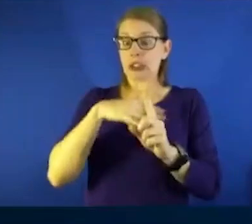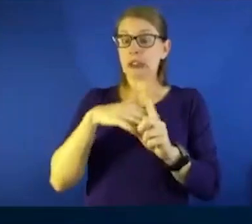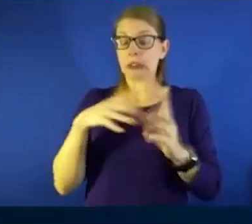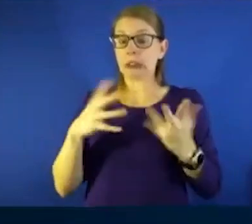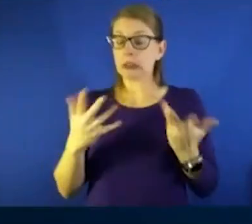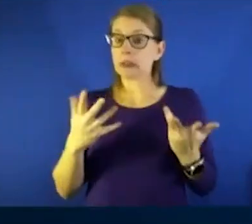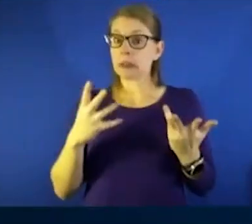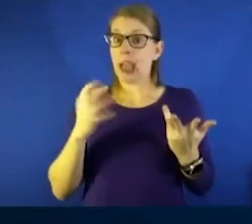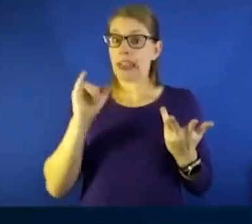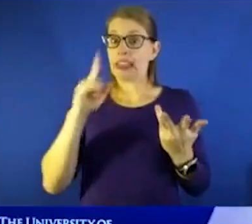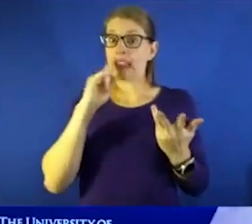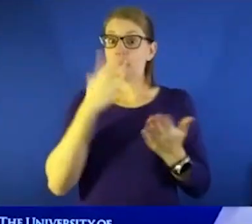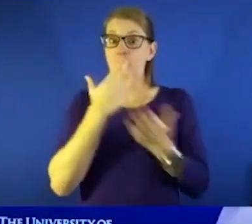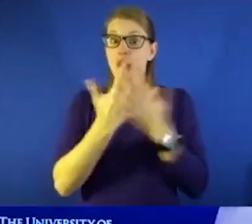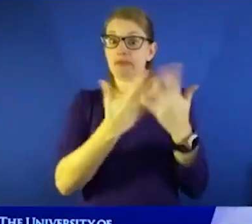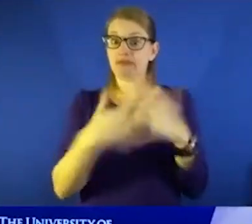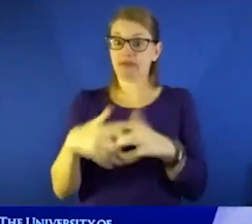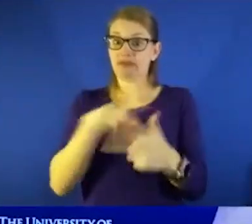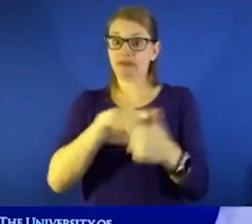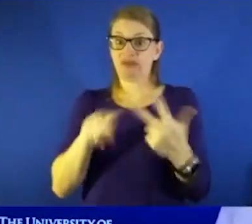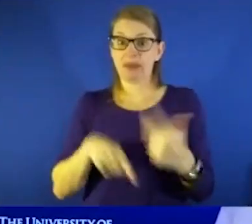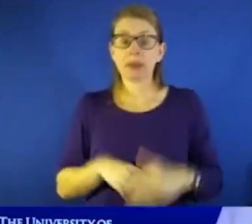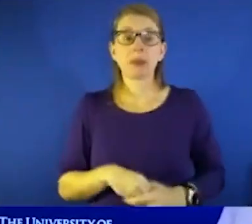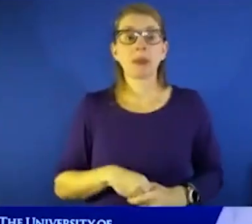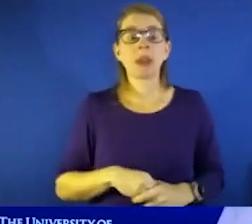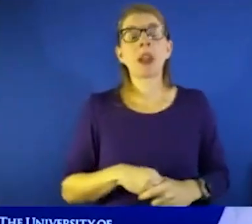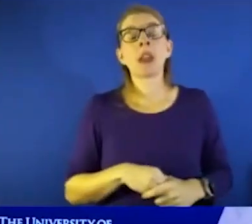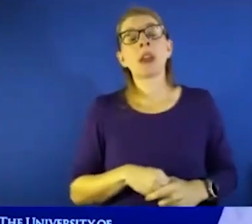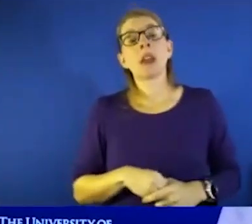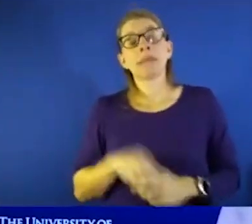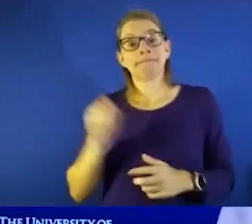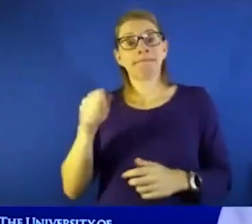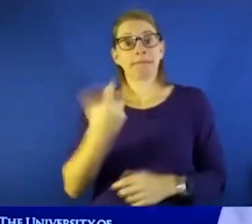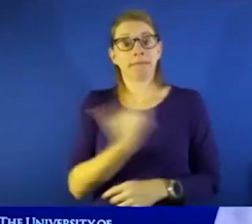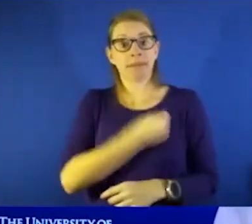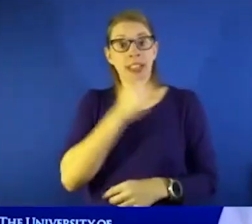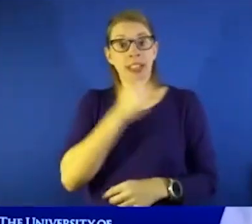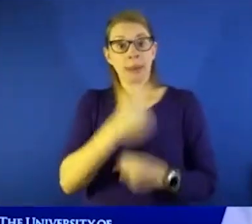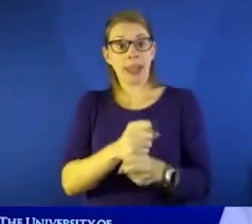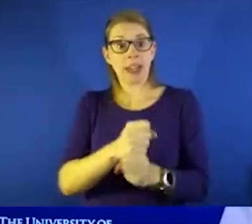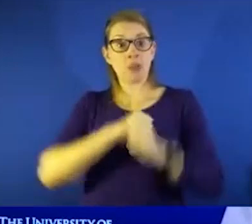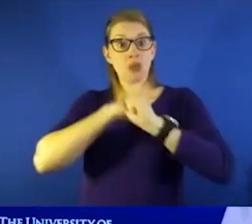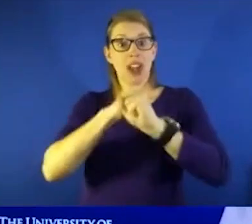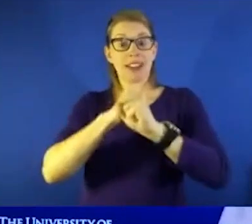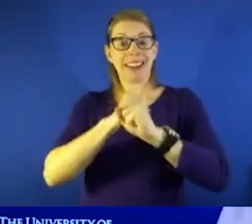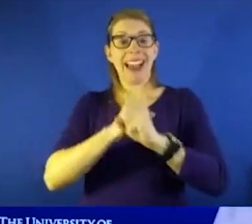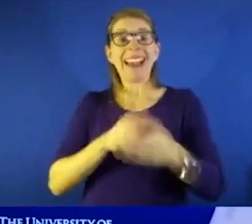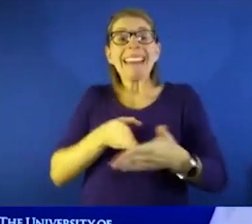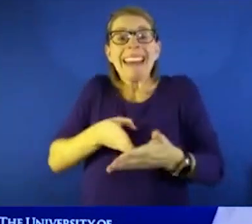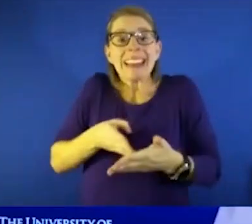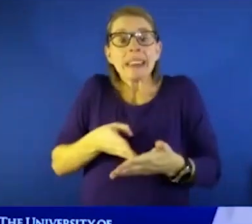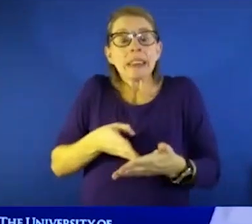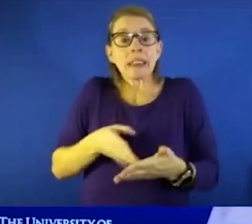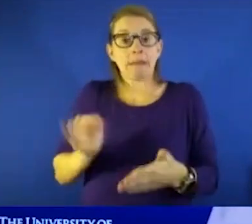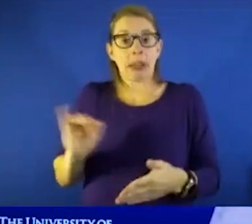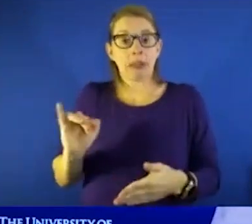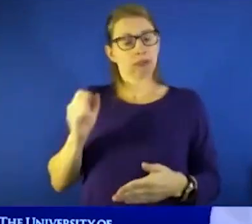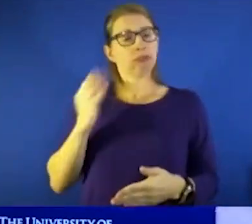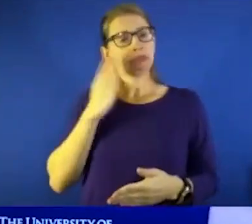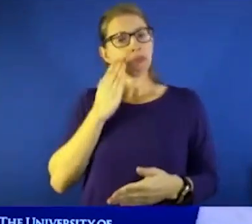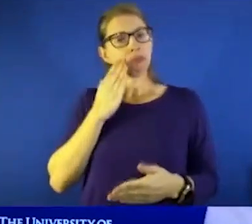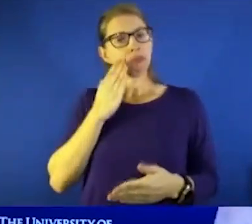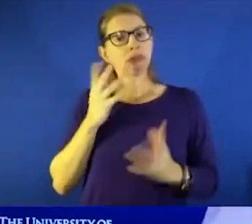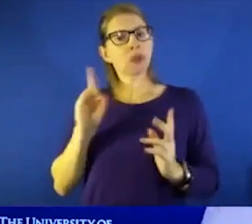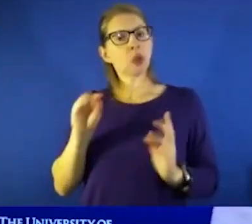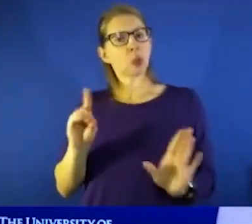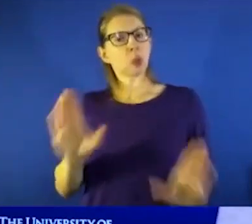we always said, these vaccines are really not made to protect against infection. We know that they do, especially in the time period just